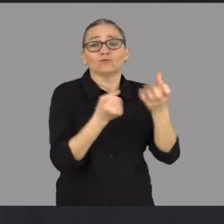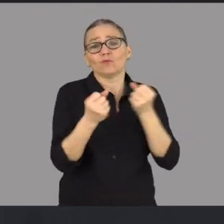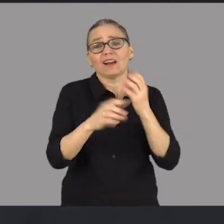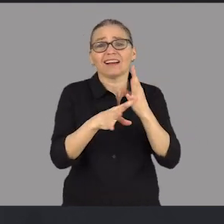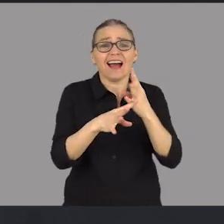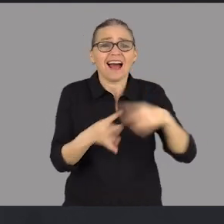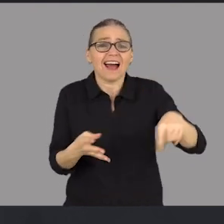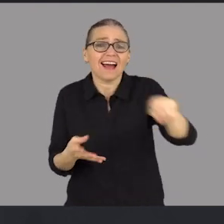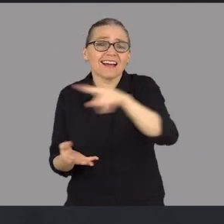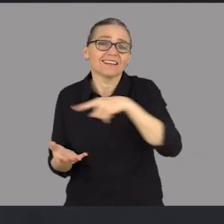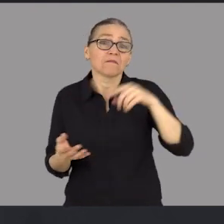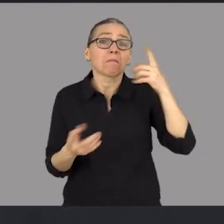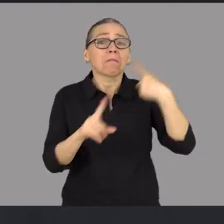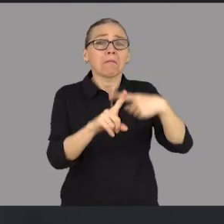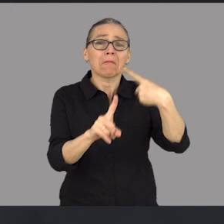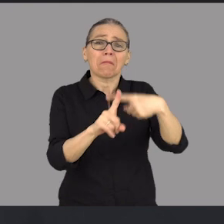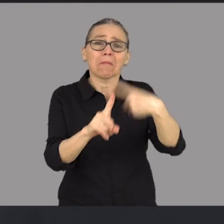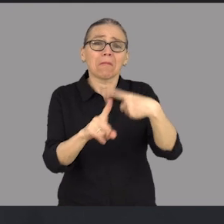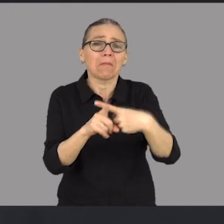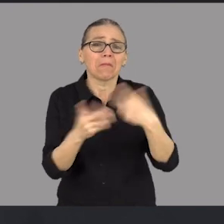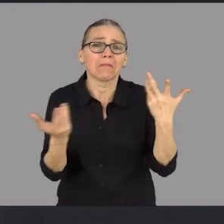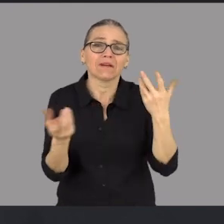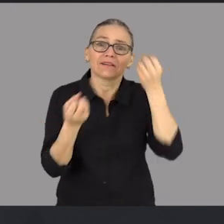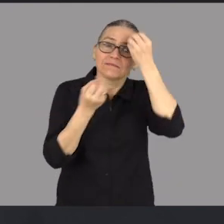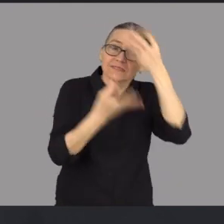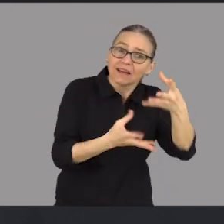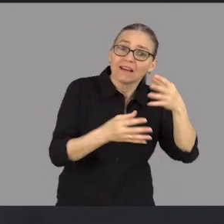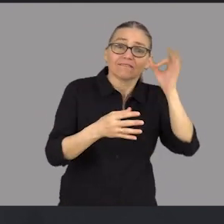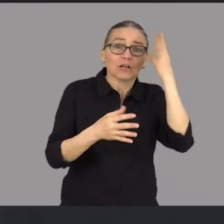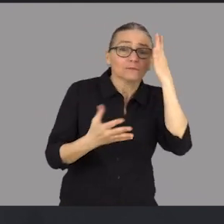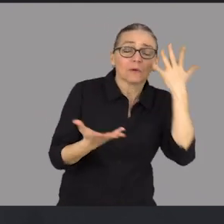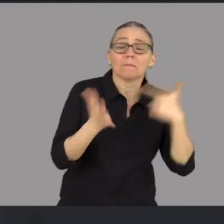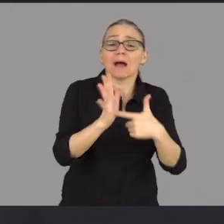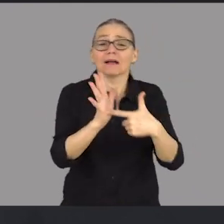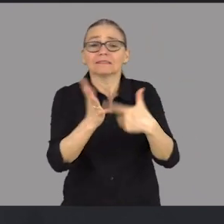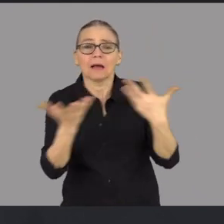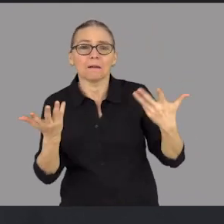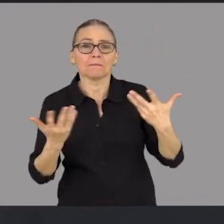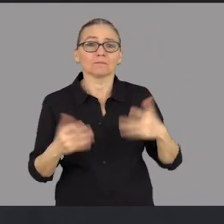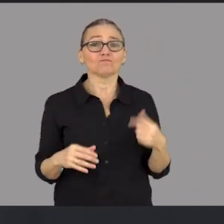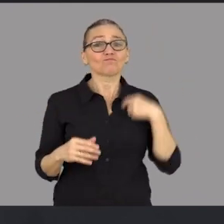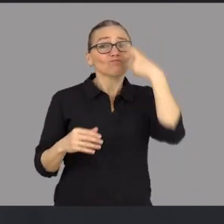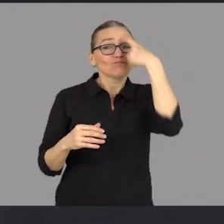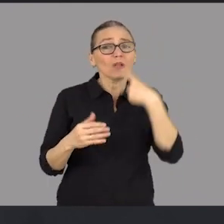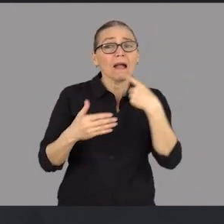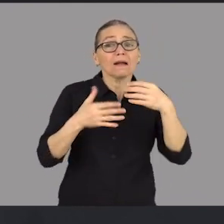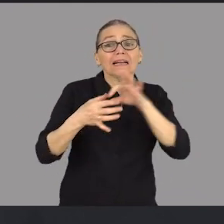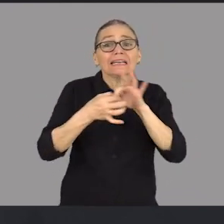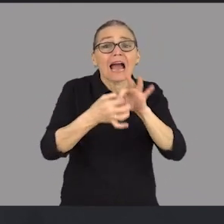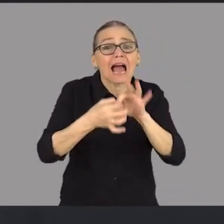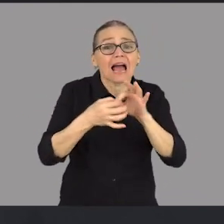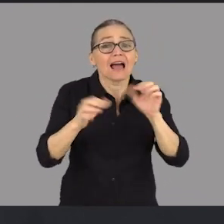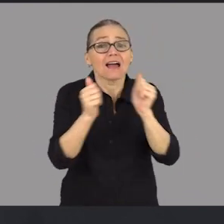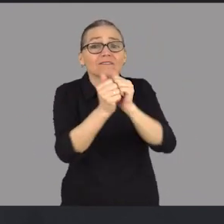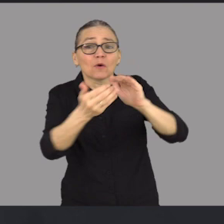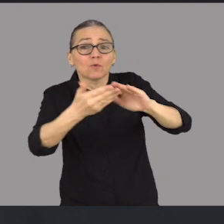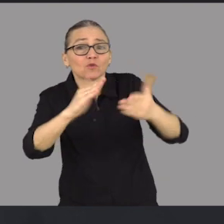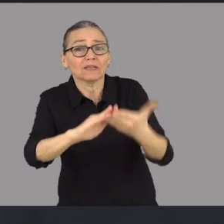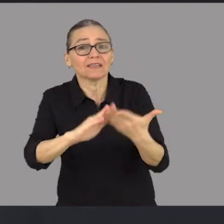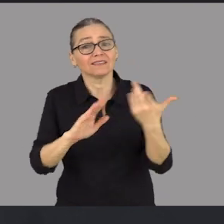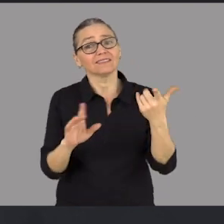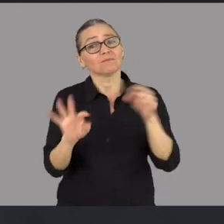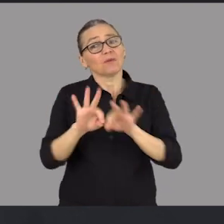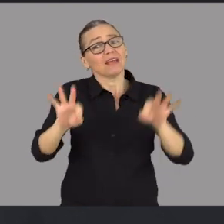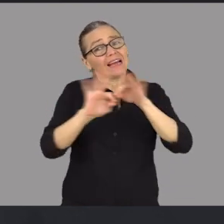floor, and you know, the comments I'm getting from customers, positive feedback. We get some feedback into